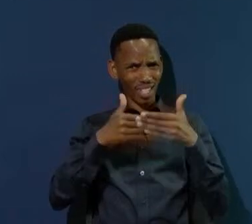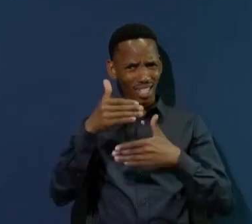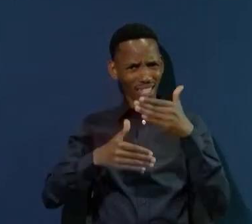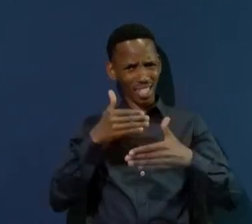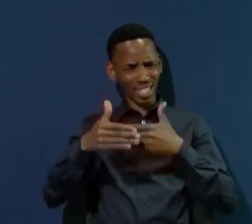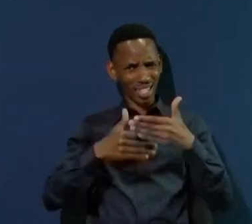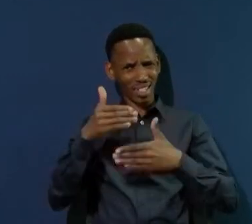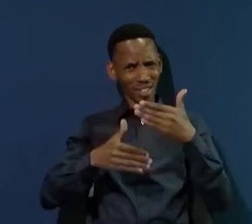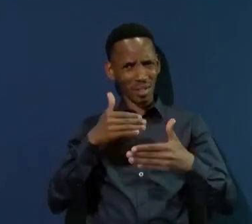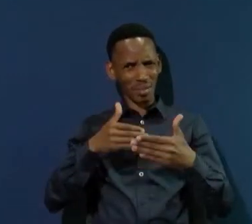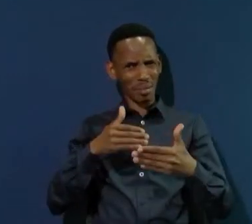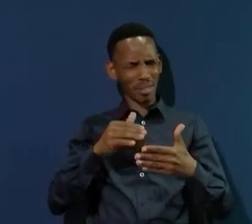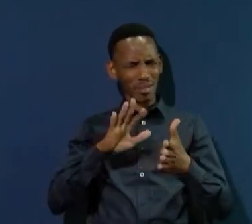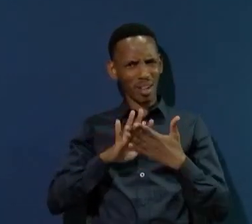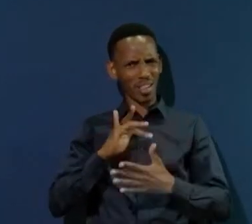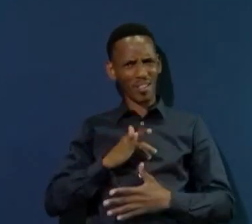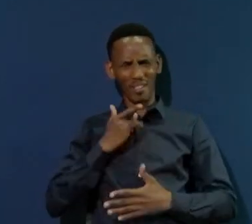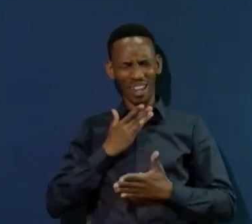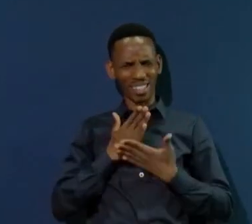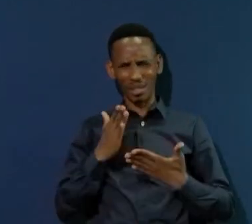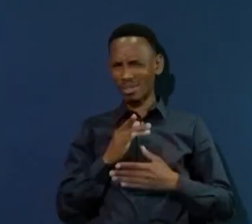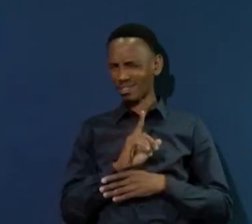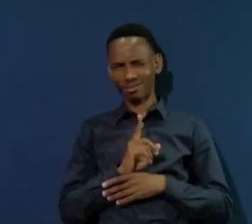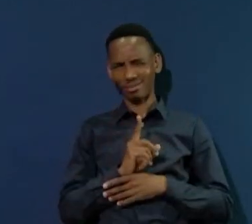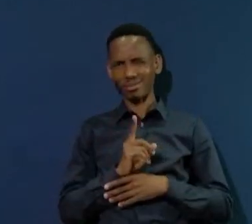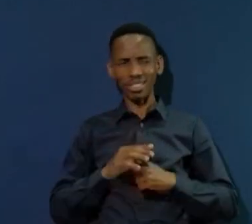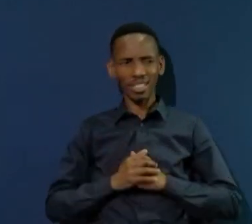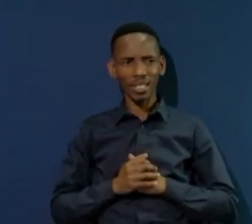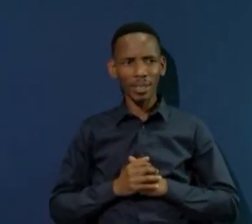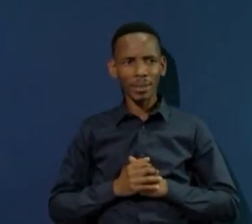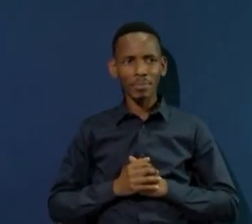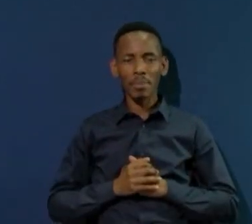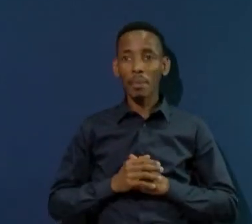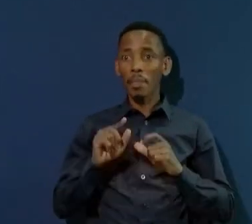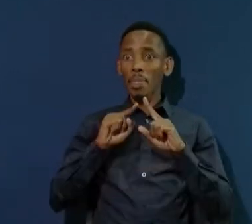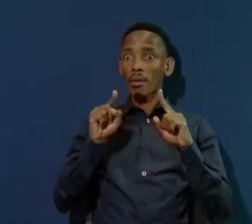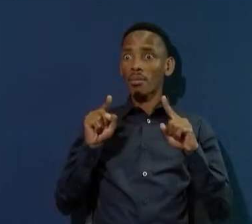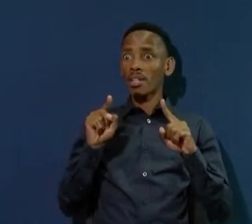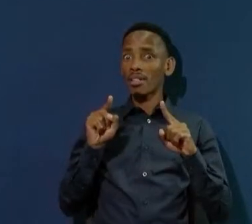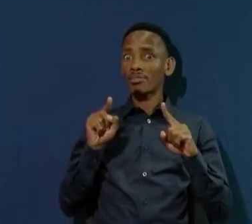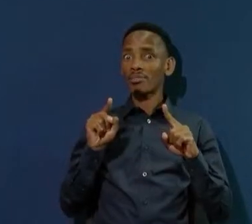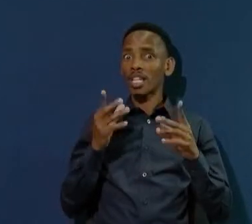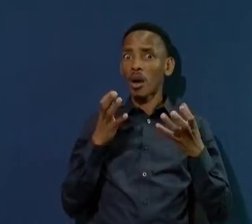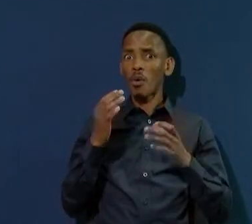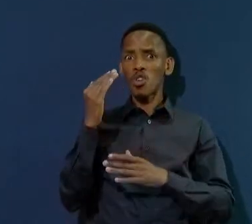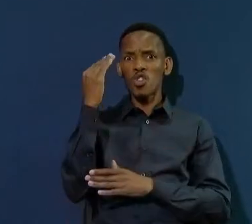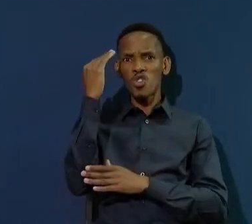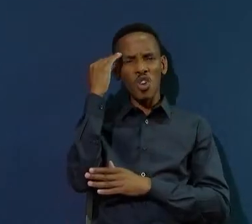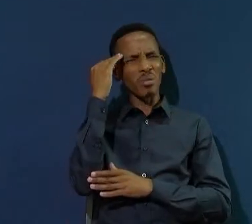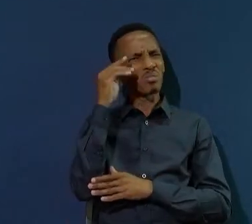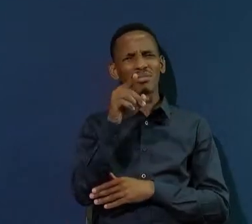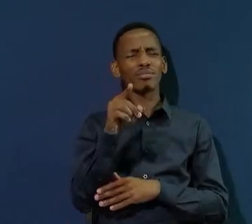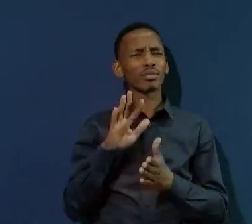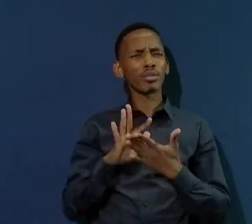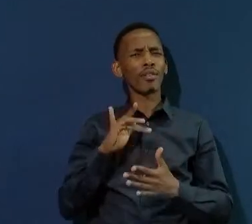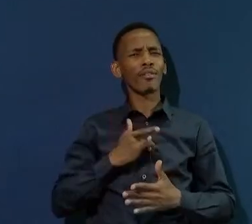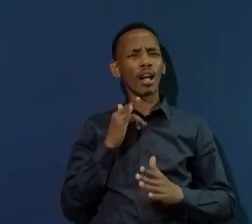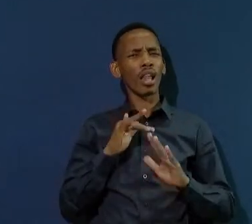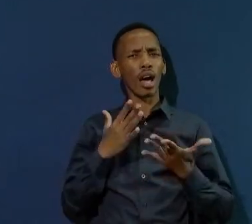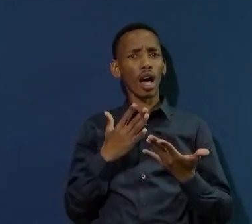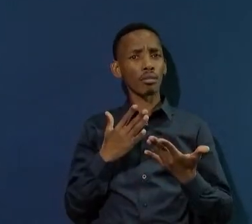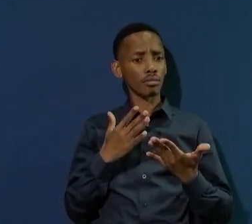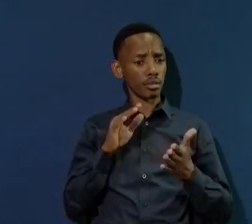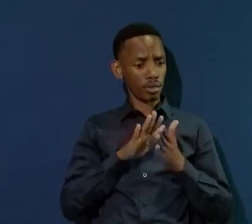sokolla ke nga se kgwane ne ka le bua. But you know, does it unsettle you? Gore ebe